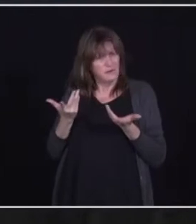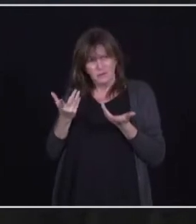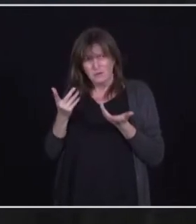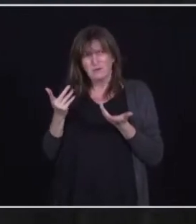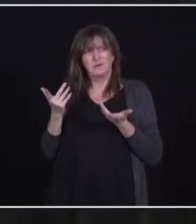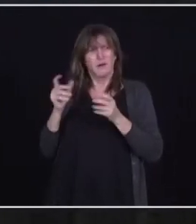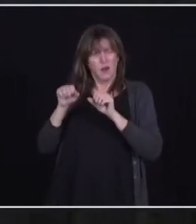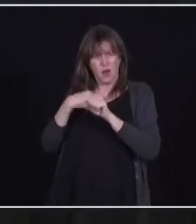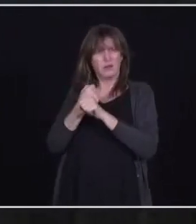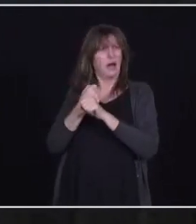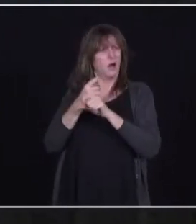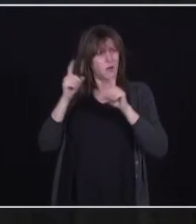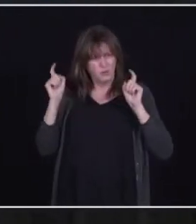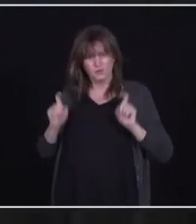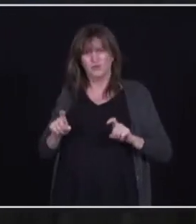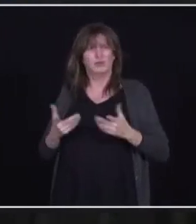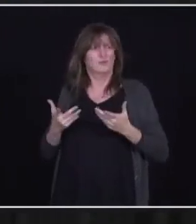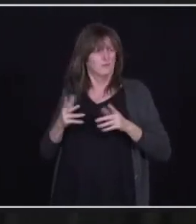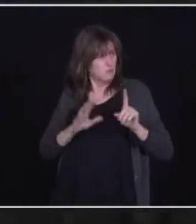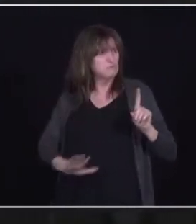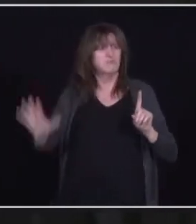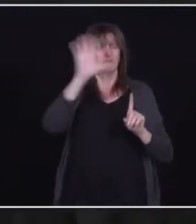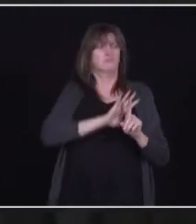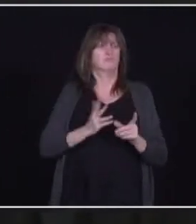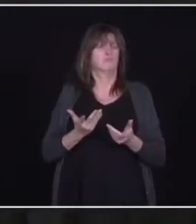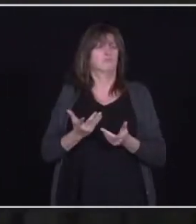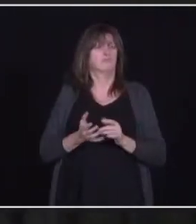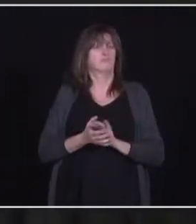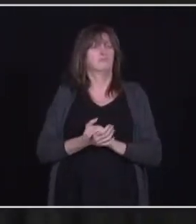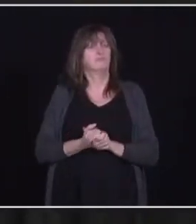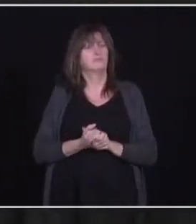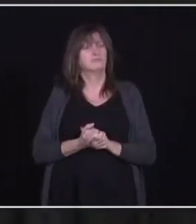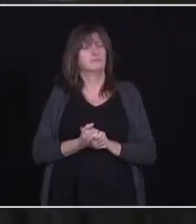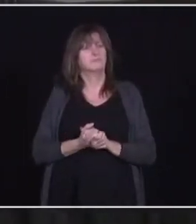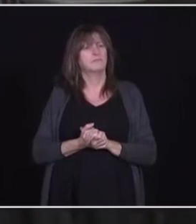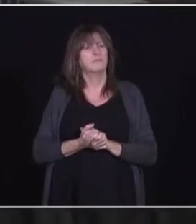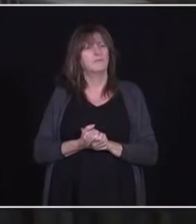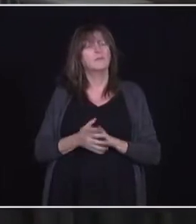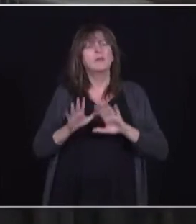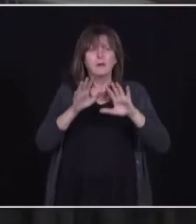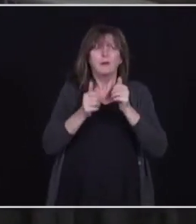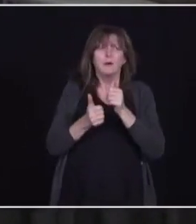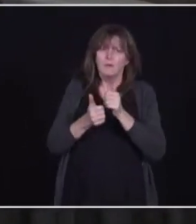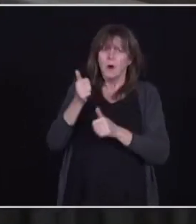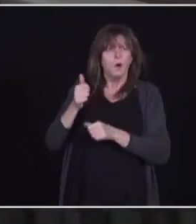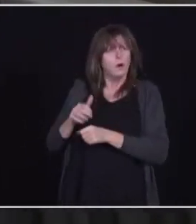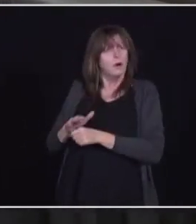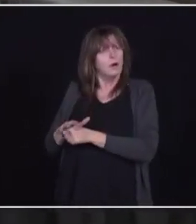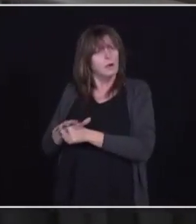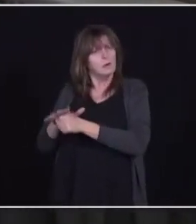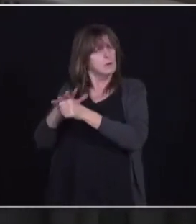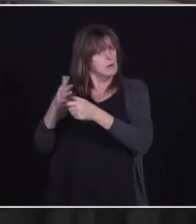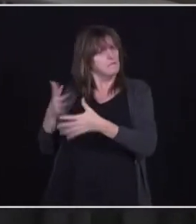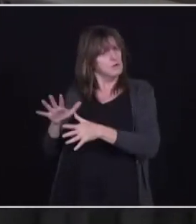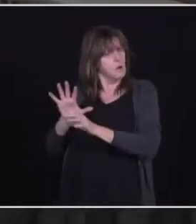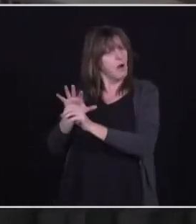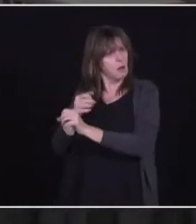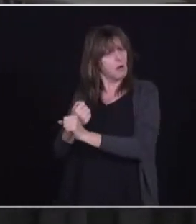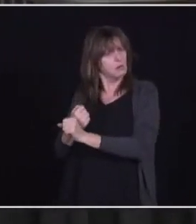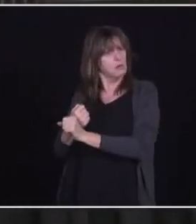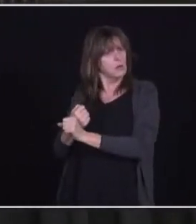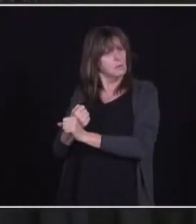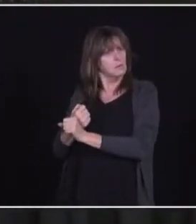in hospitalizations? Well, in actual fact, most of the areas are already in lockdown,